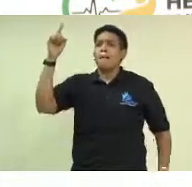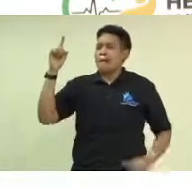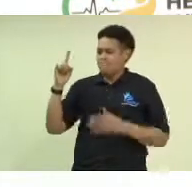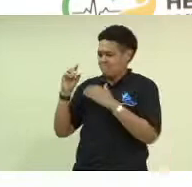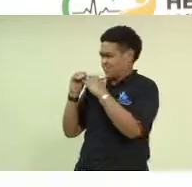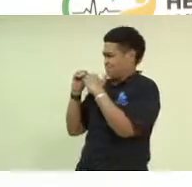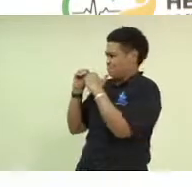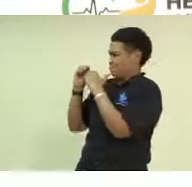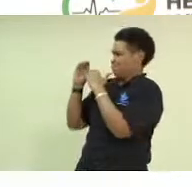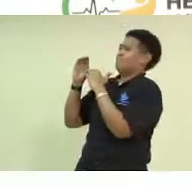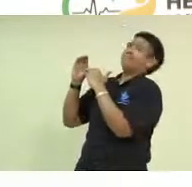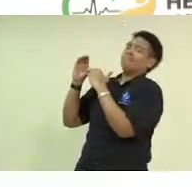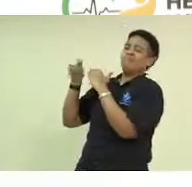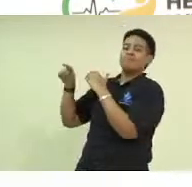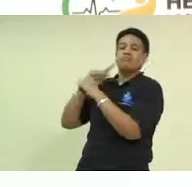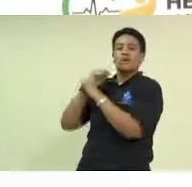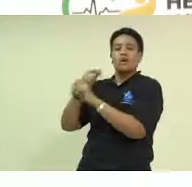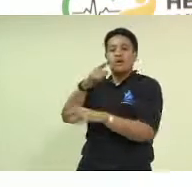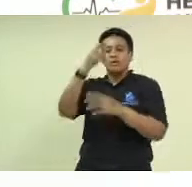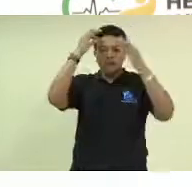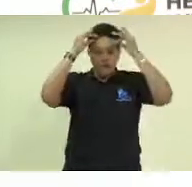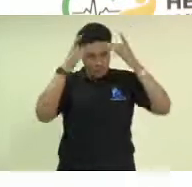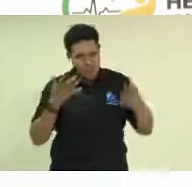is a cause for concern.